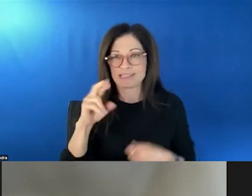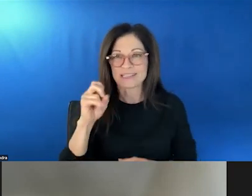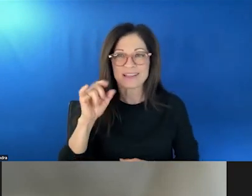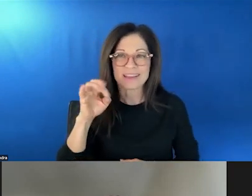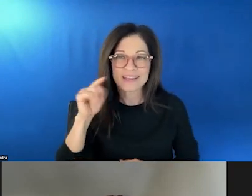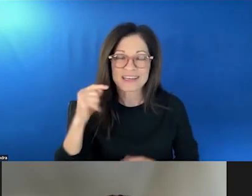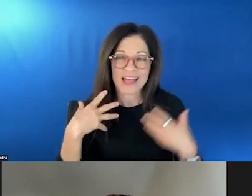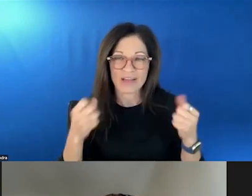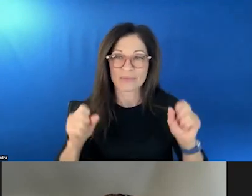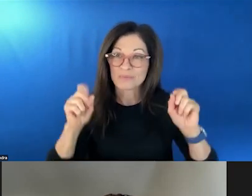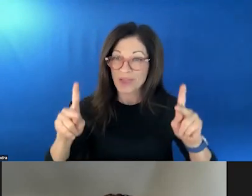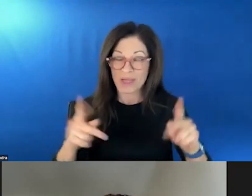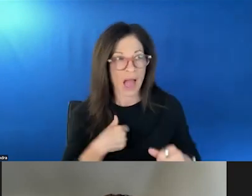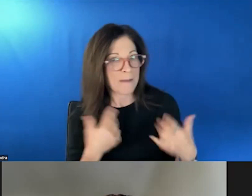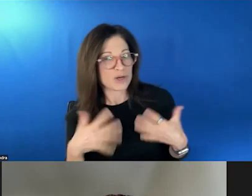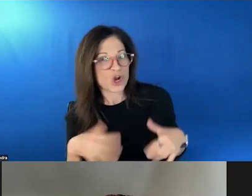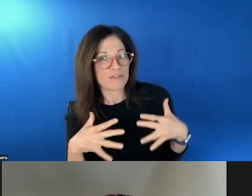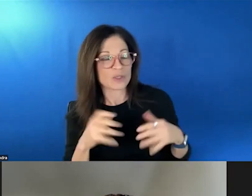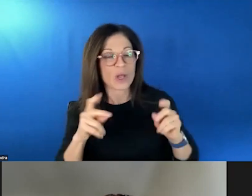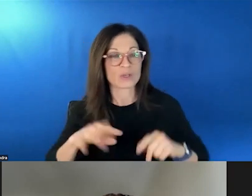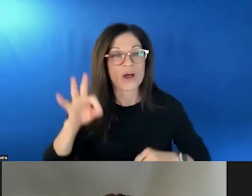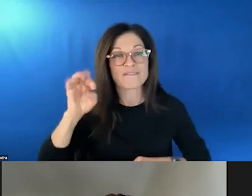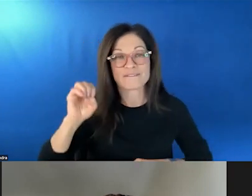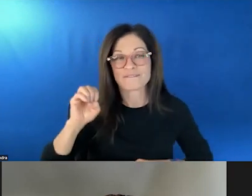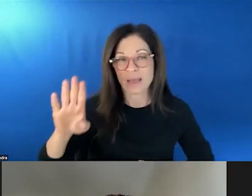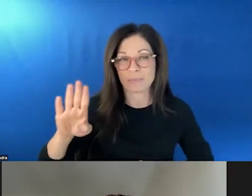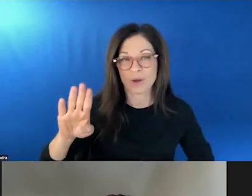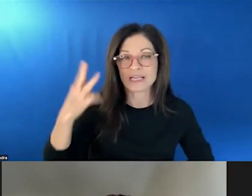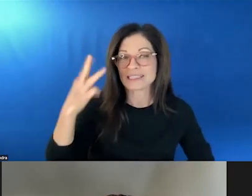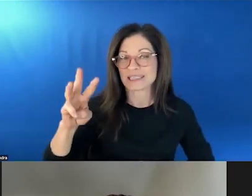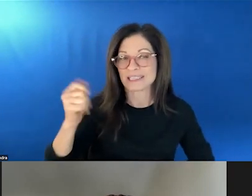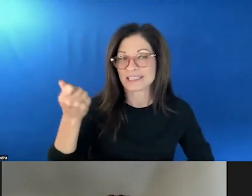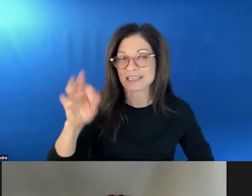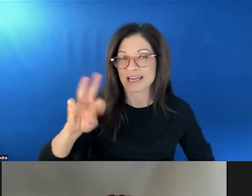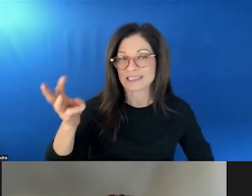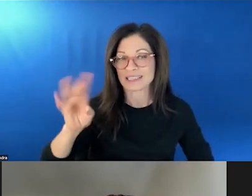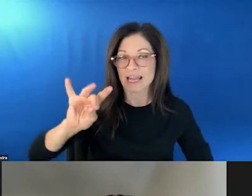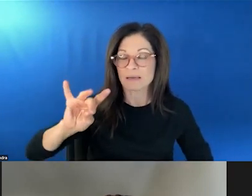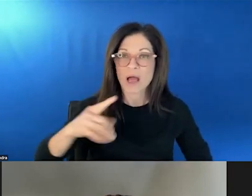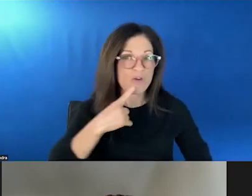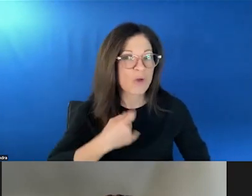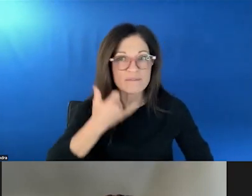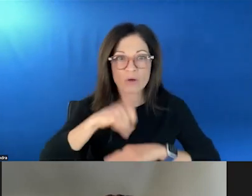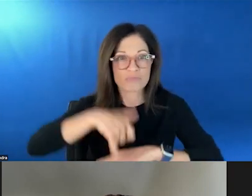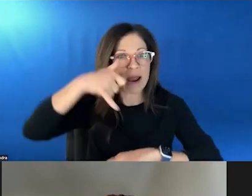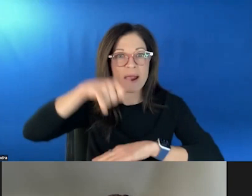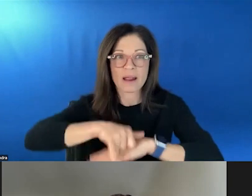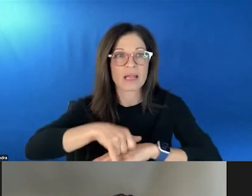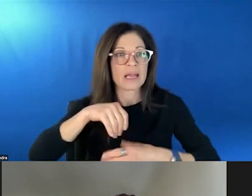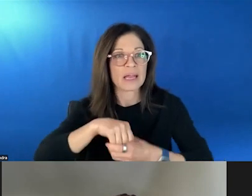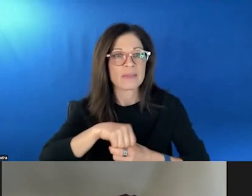So on February 16th, 1968, a red phone rang in the police station, but that first 911 call didn't